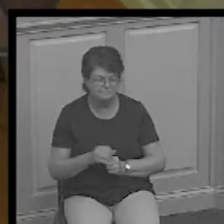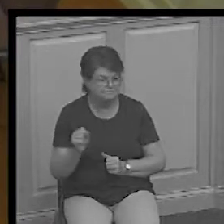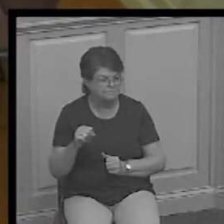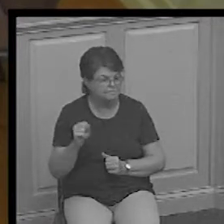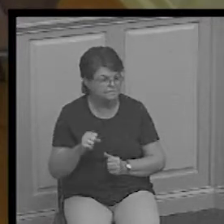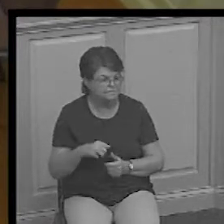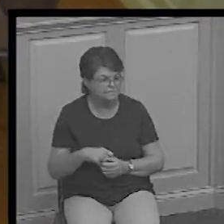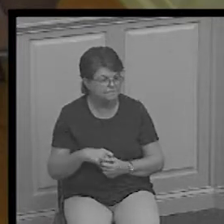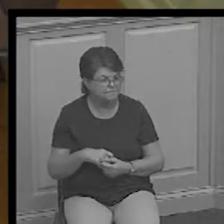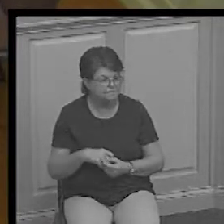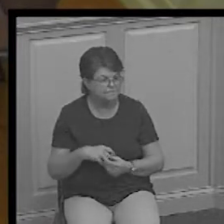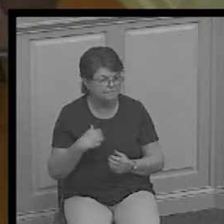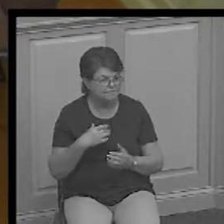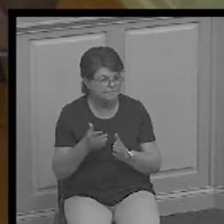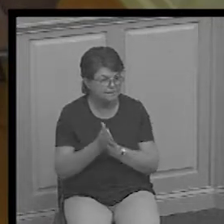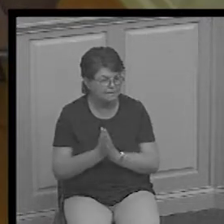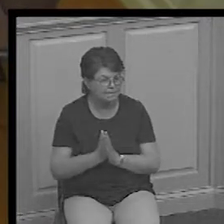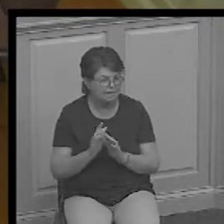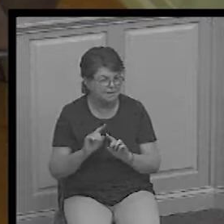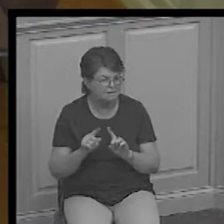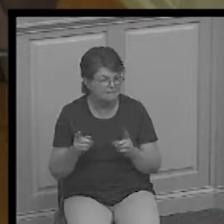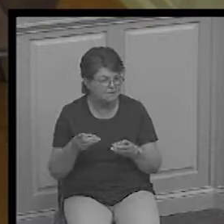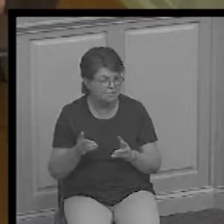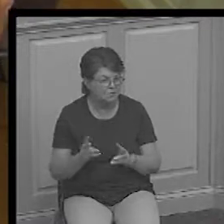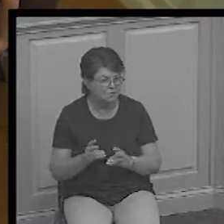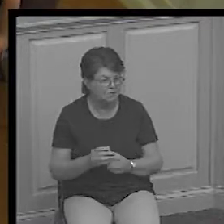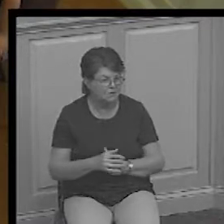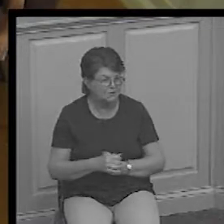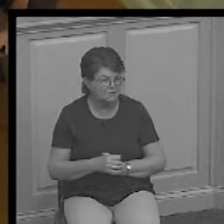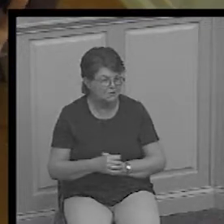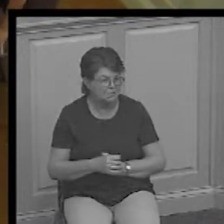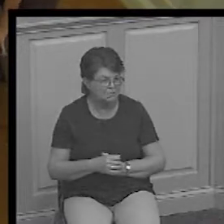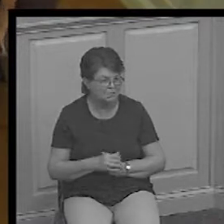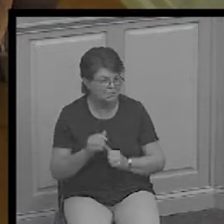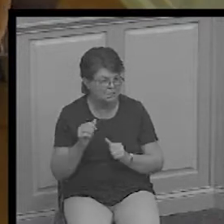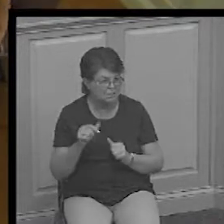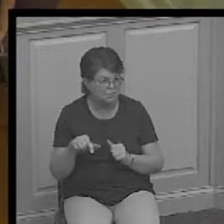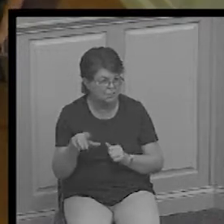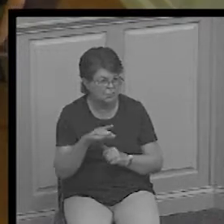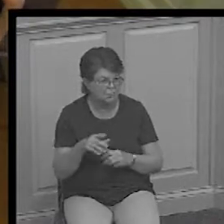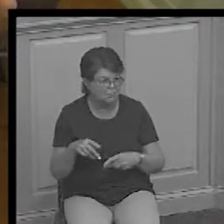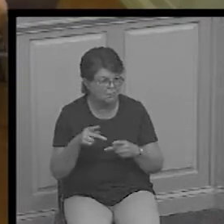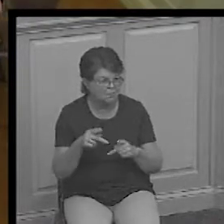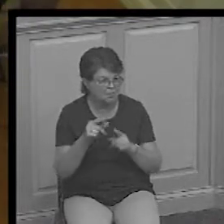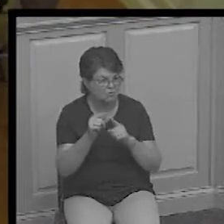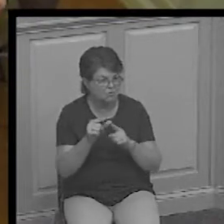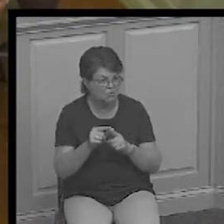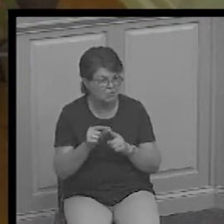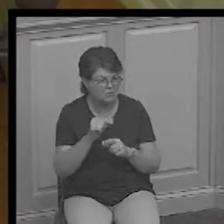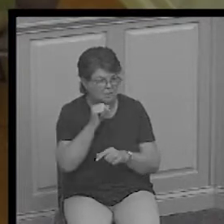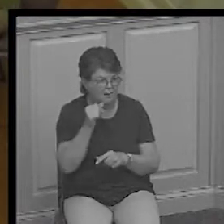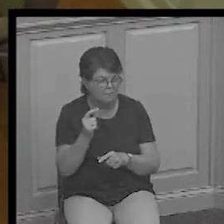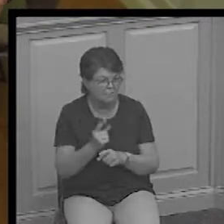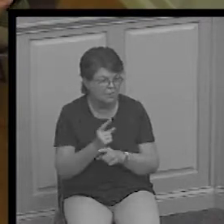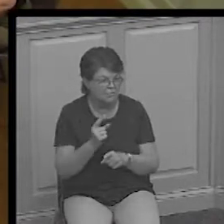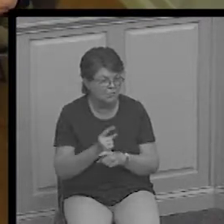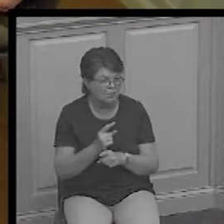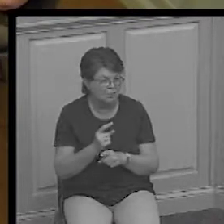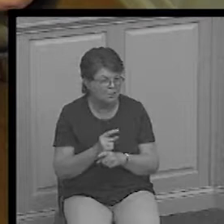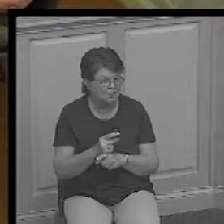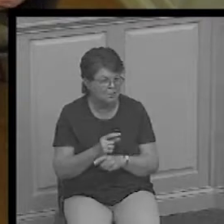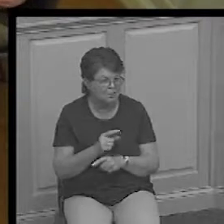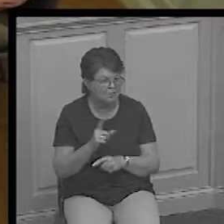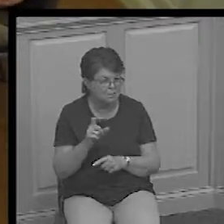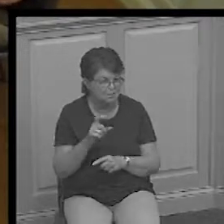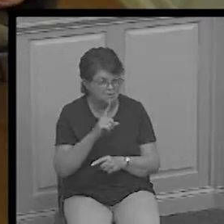Well, let me ask this question a different way then. In you all's proposal, the terminology is not appropriate. Does that